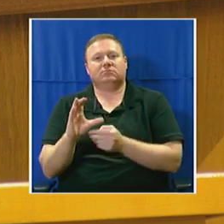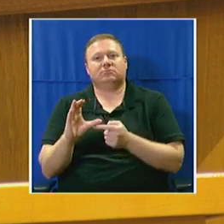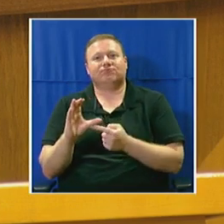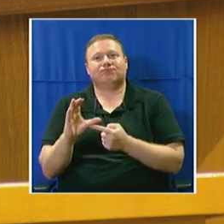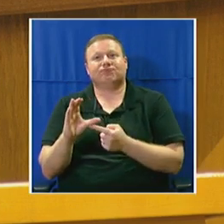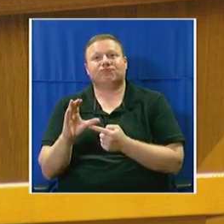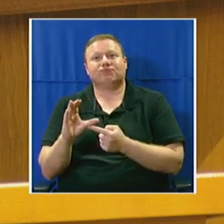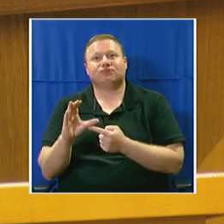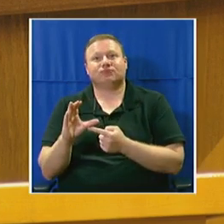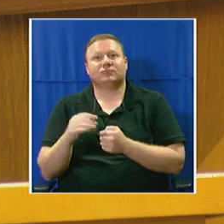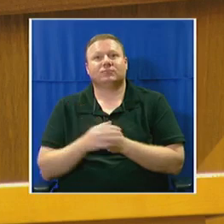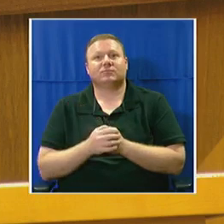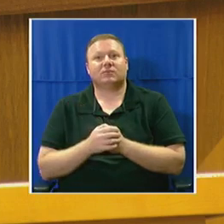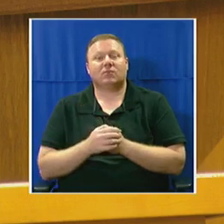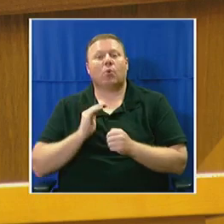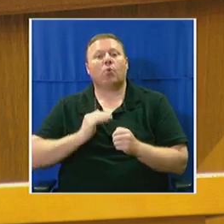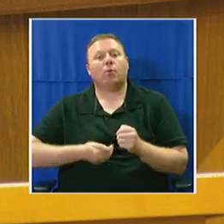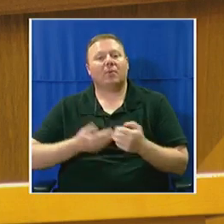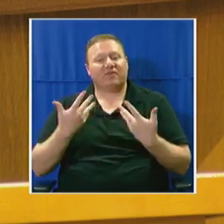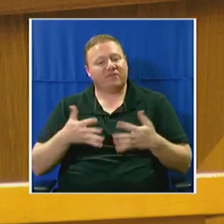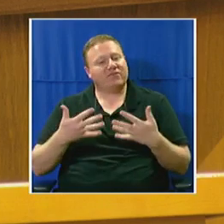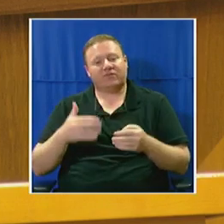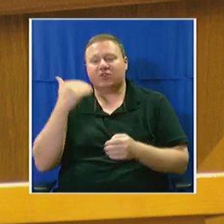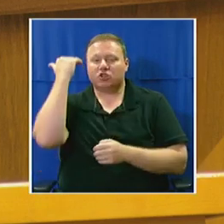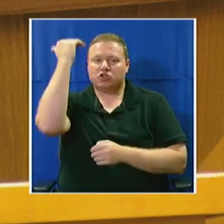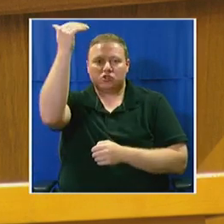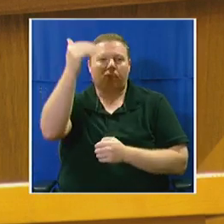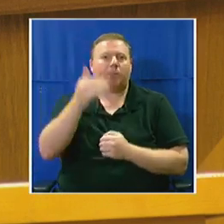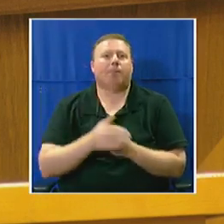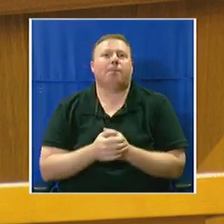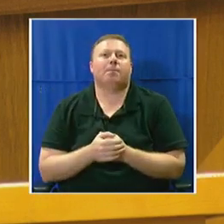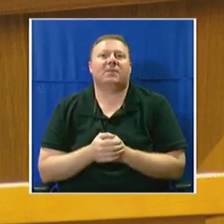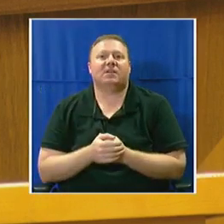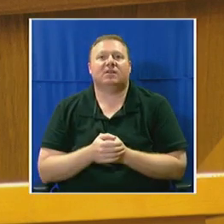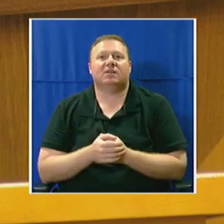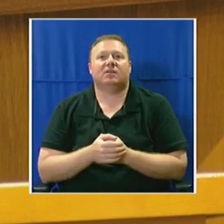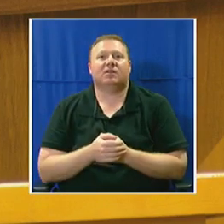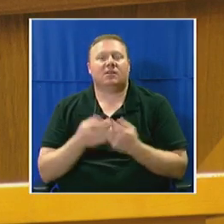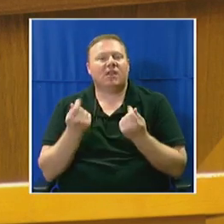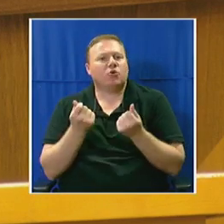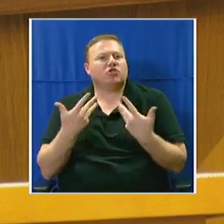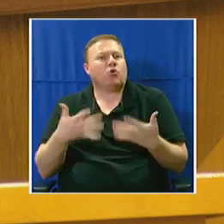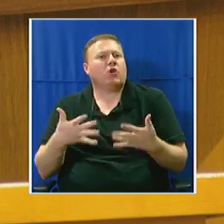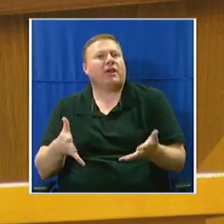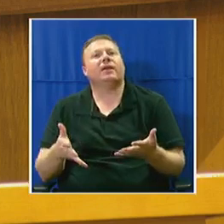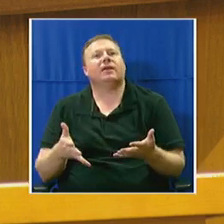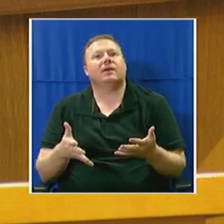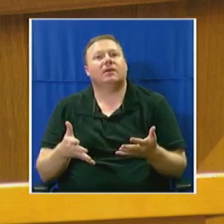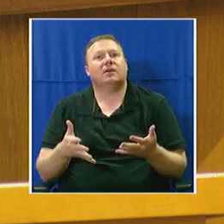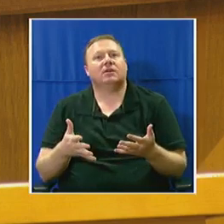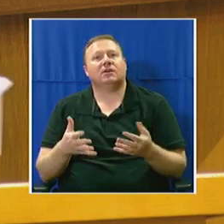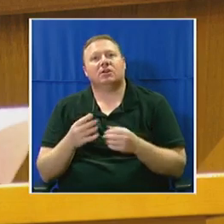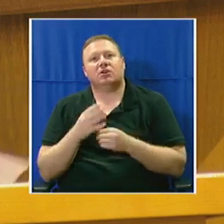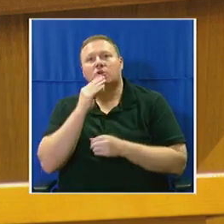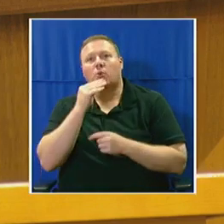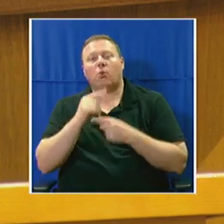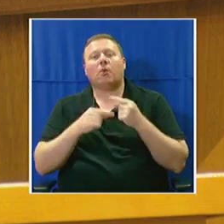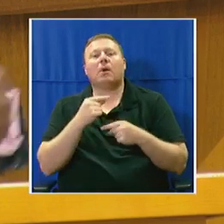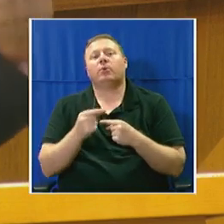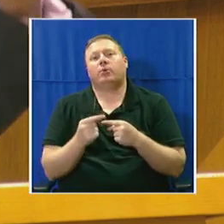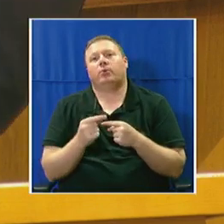serious problem now even beyond the Realms of this Parliament who are the women who are